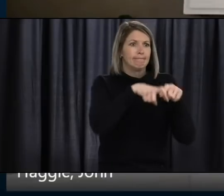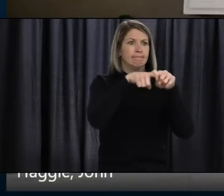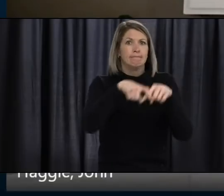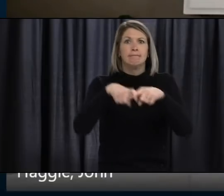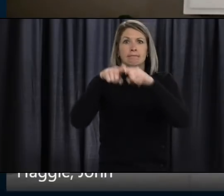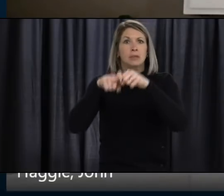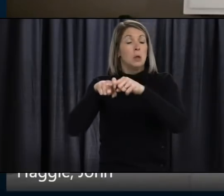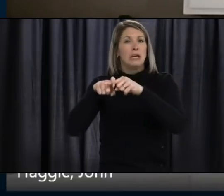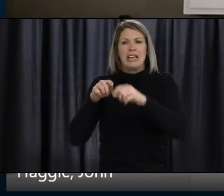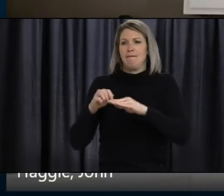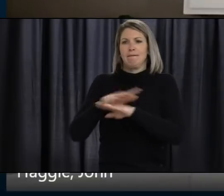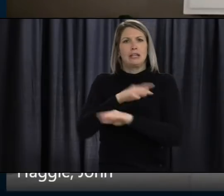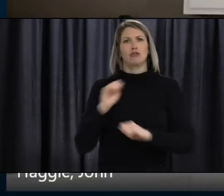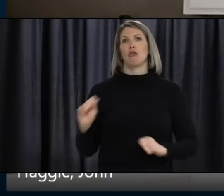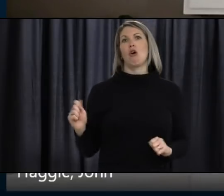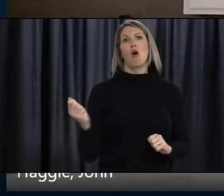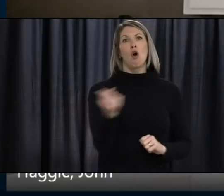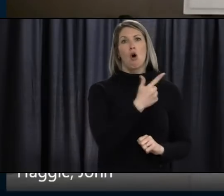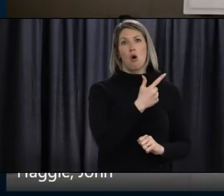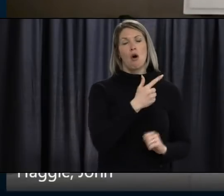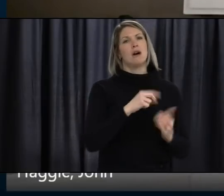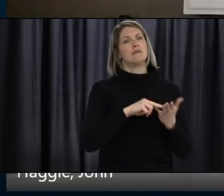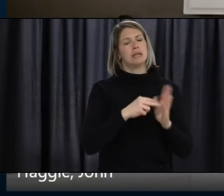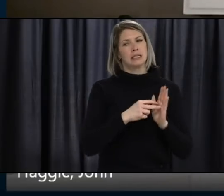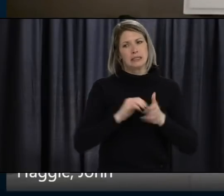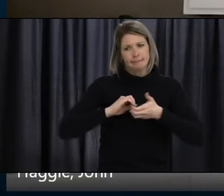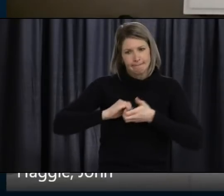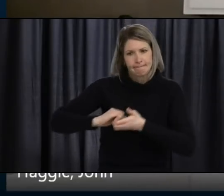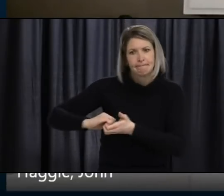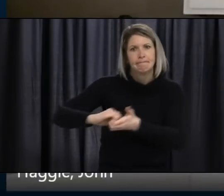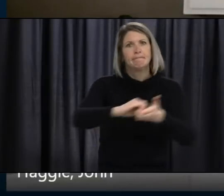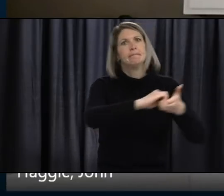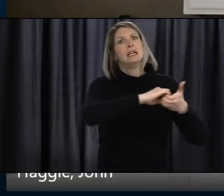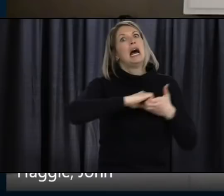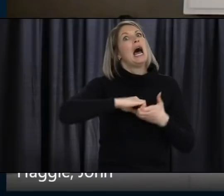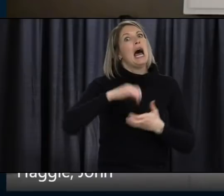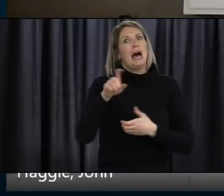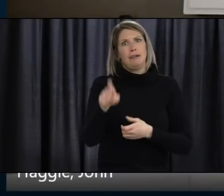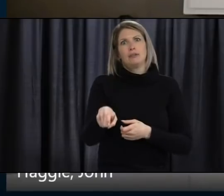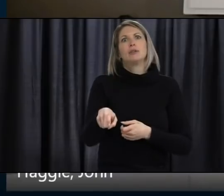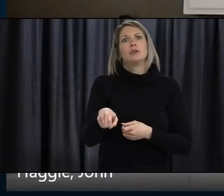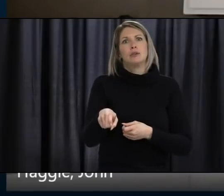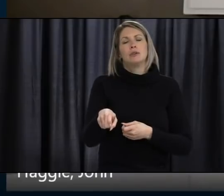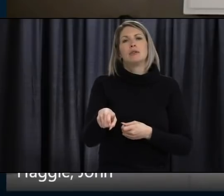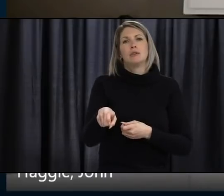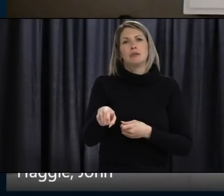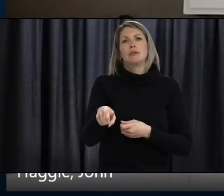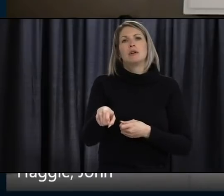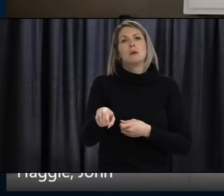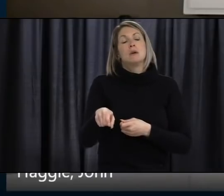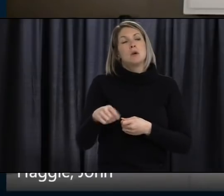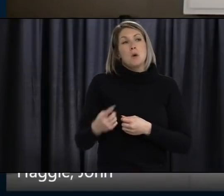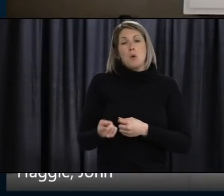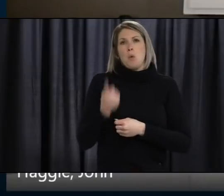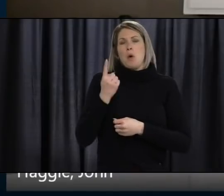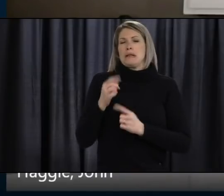this. So a significant level of coordination is required. And the one characteristic we're all going to need over the